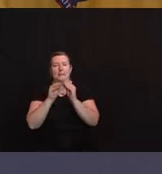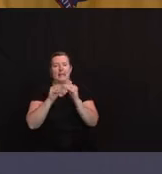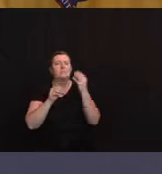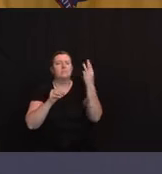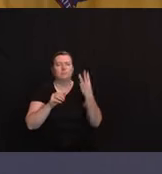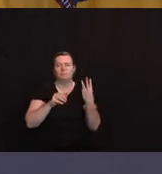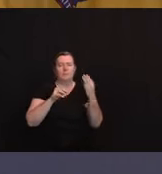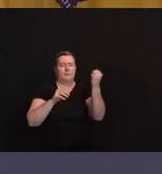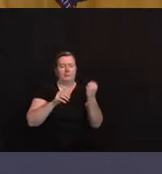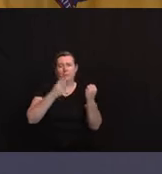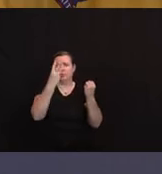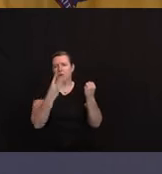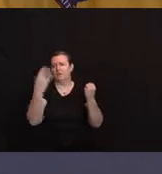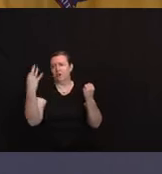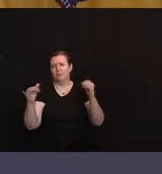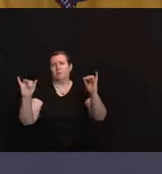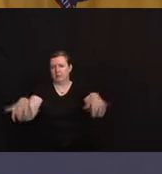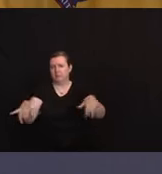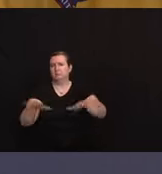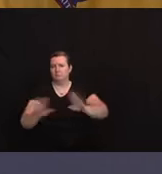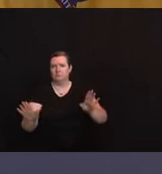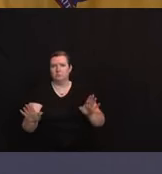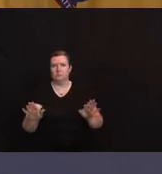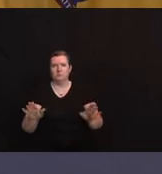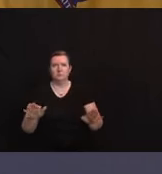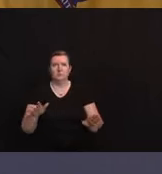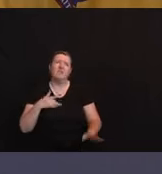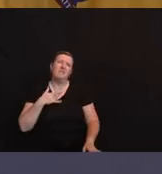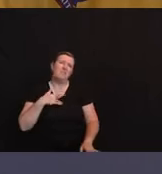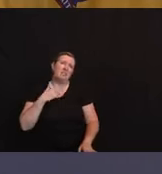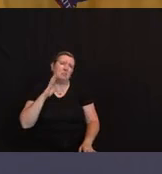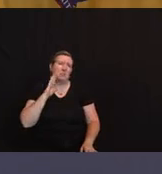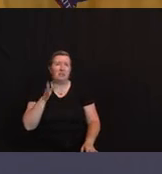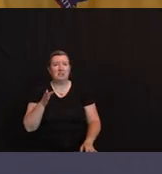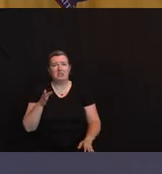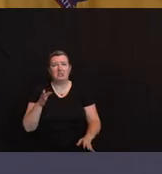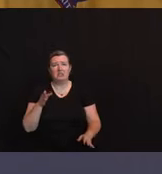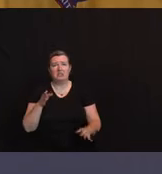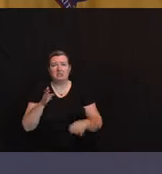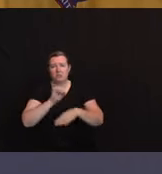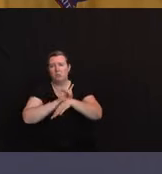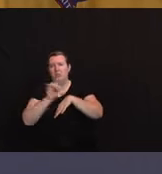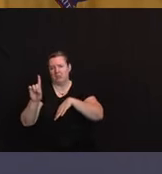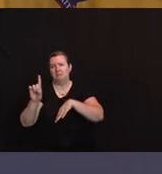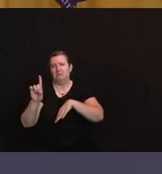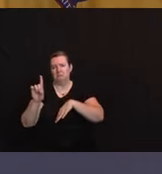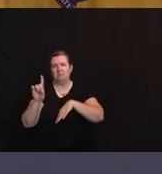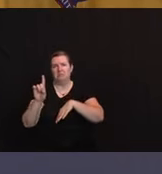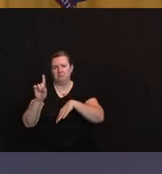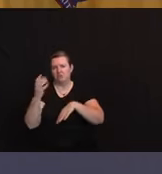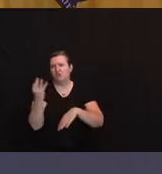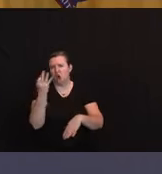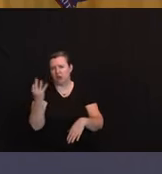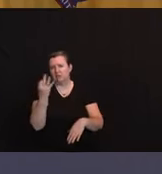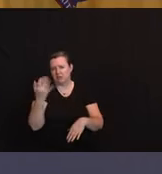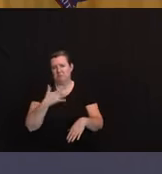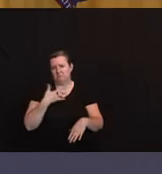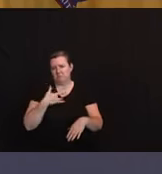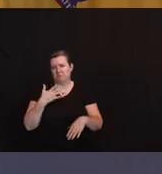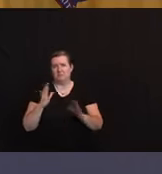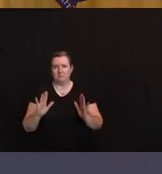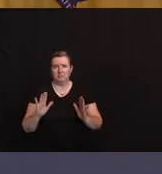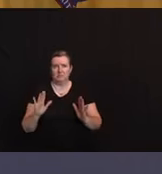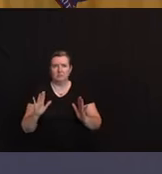And my strong guess is that we'll be together here at 1 o'clock on Friday. We'll be virtual with